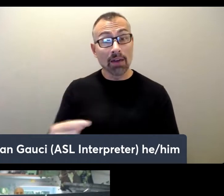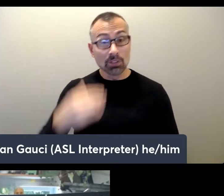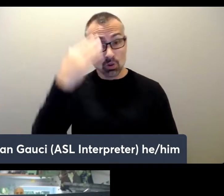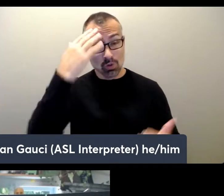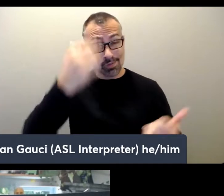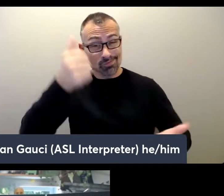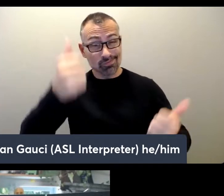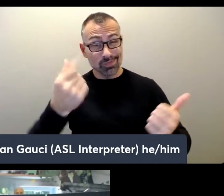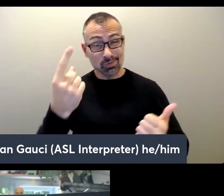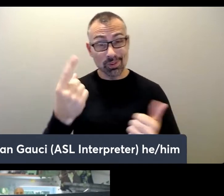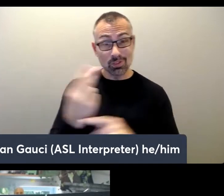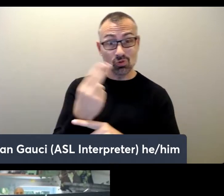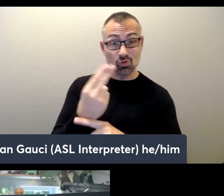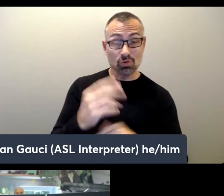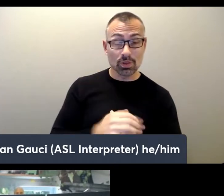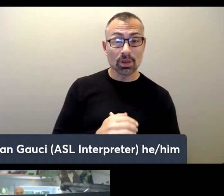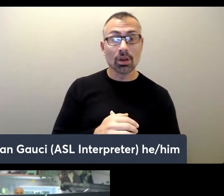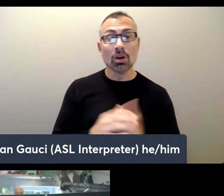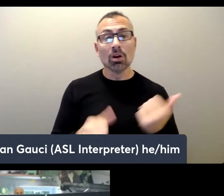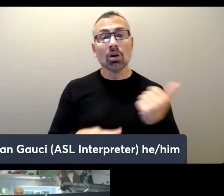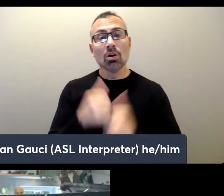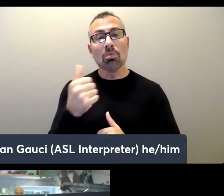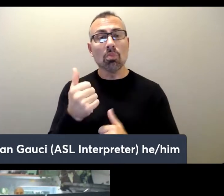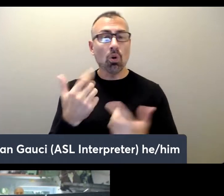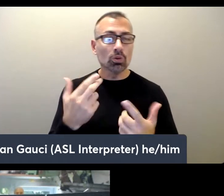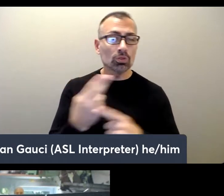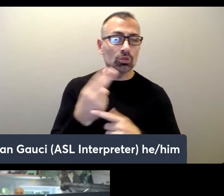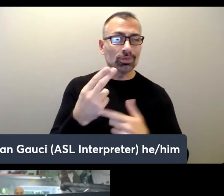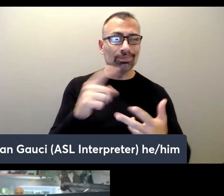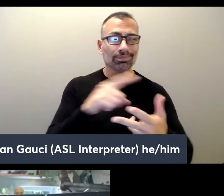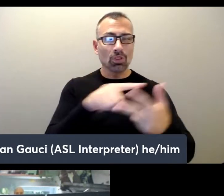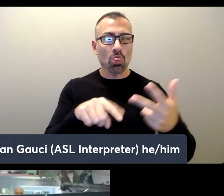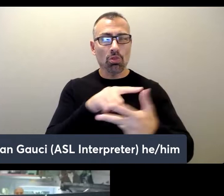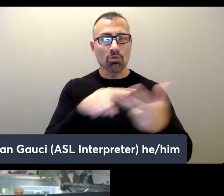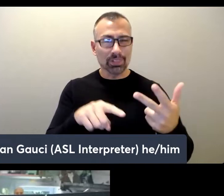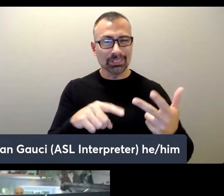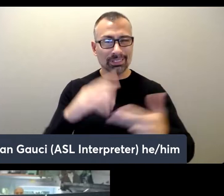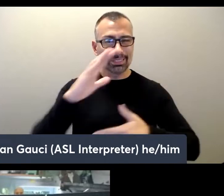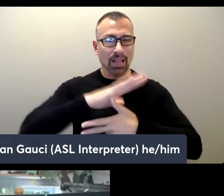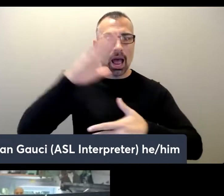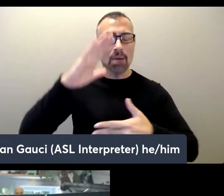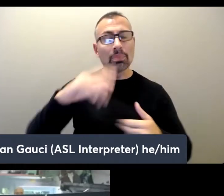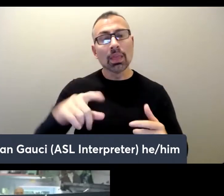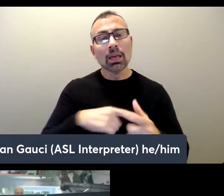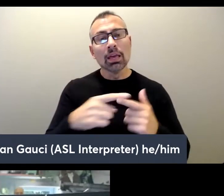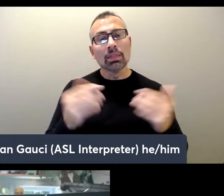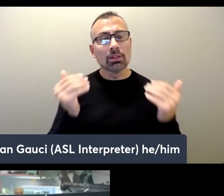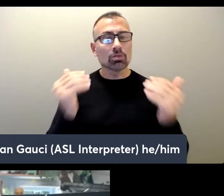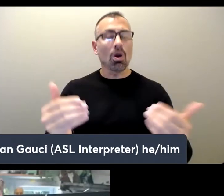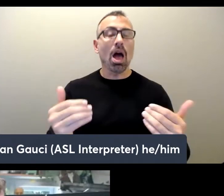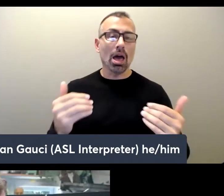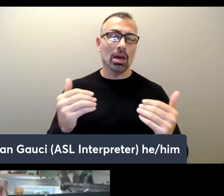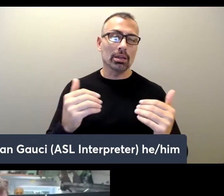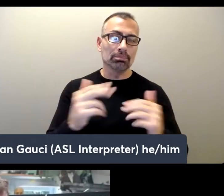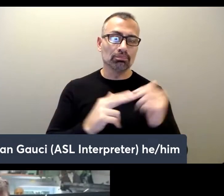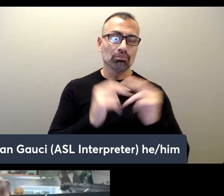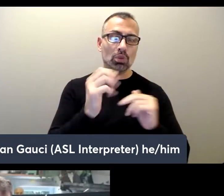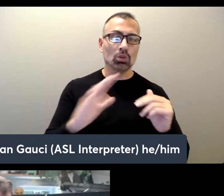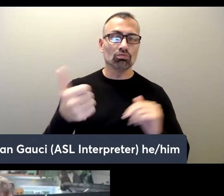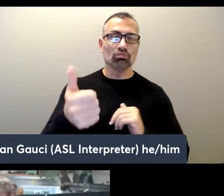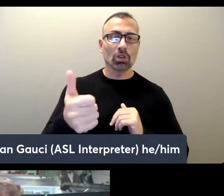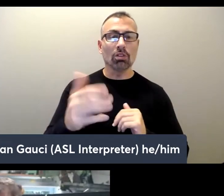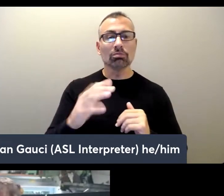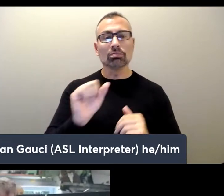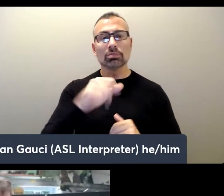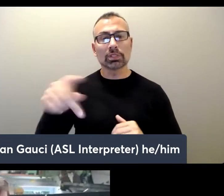using. Most, kind of use those first couple, 3 ones on there. And then from there, you can kind of go build and build your application. You have